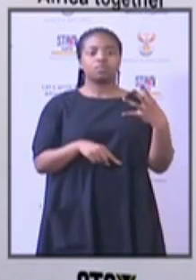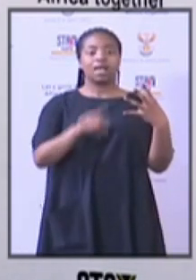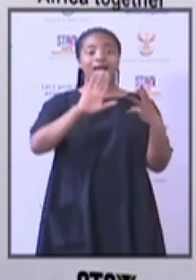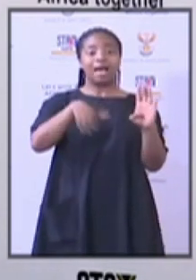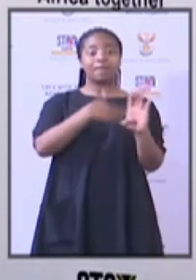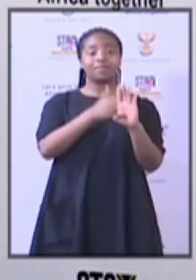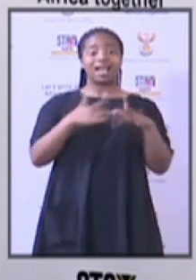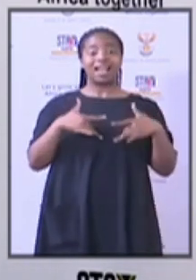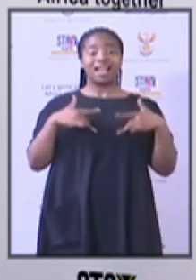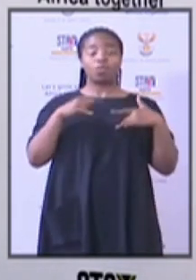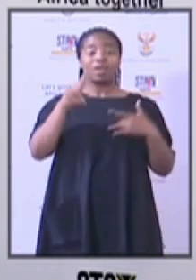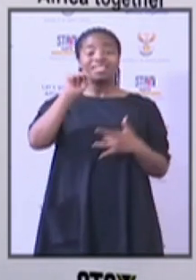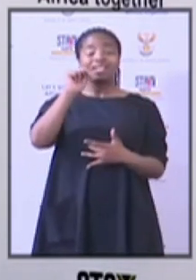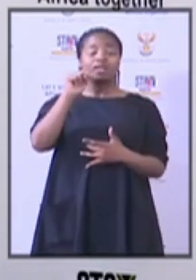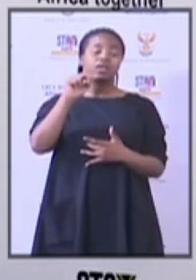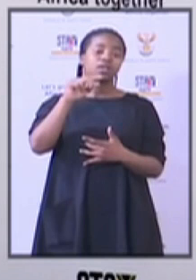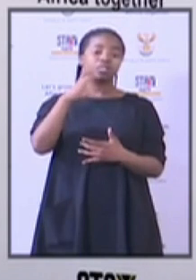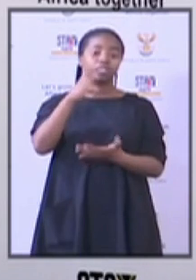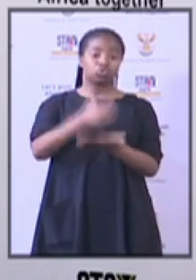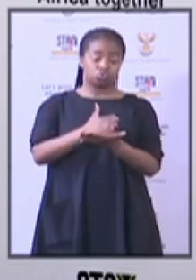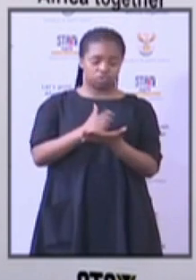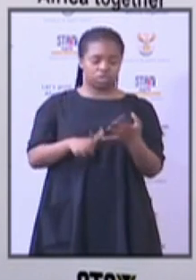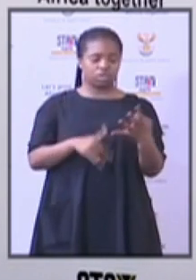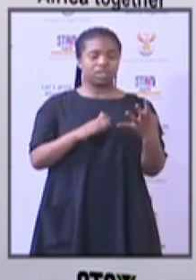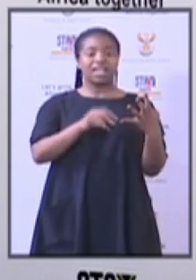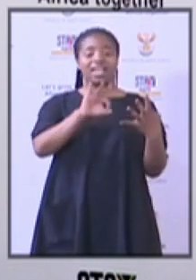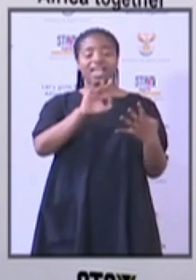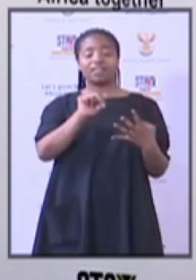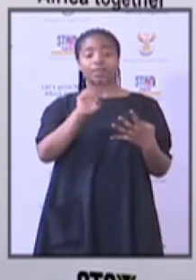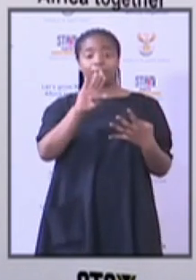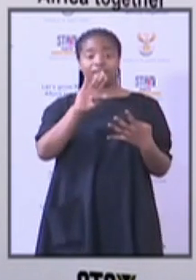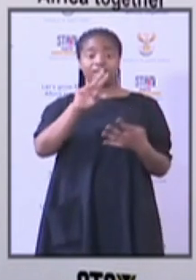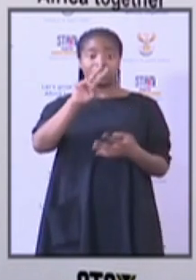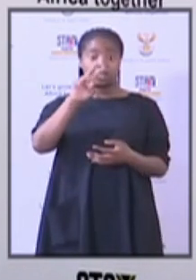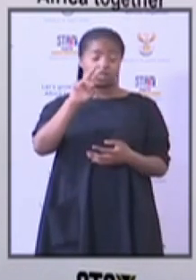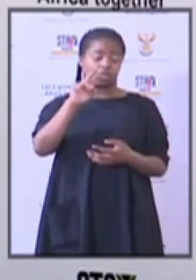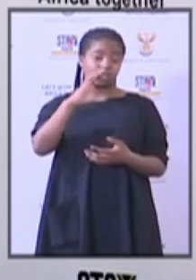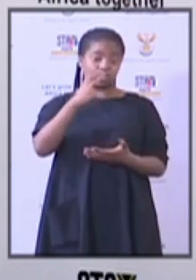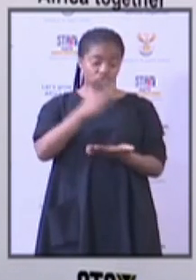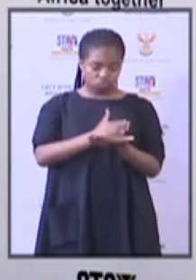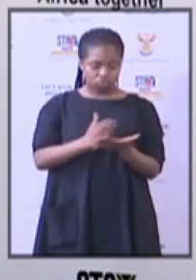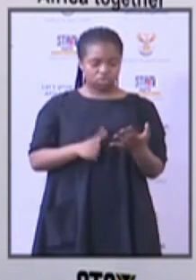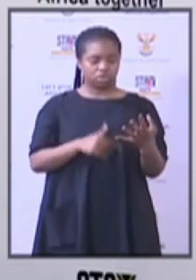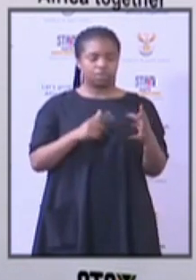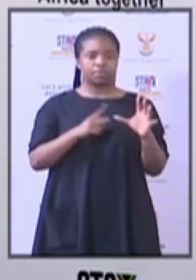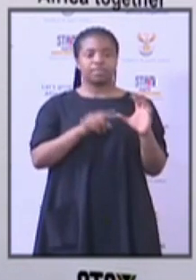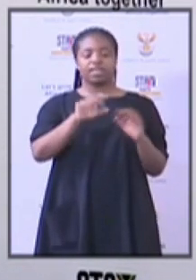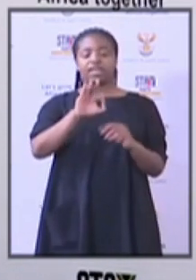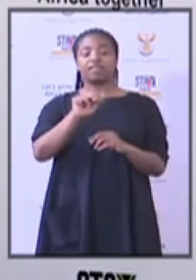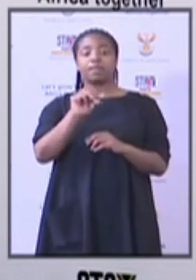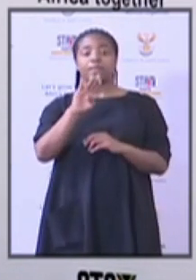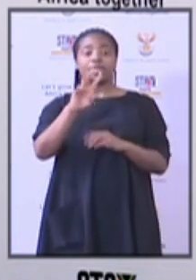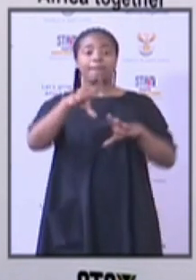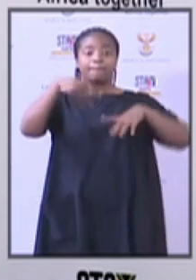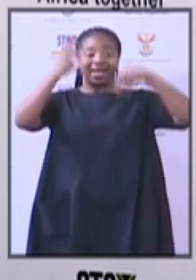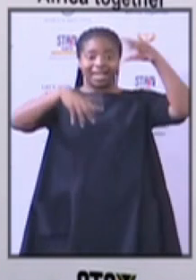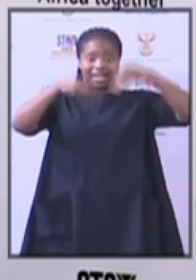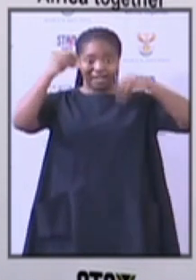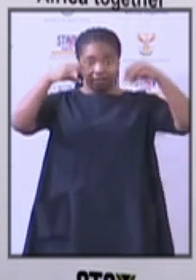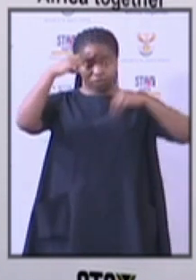Absa Lifestyle Centurion, FNB Lifestyle Centurion, FNB Menlyn